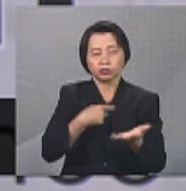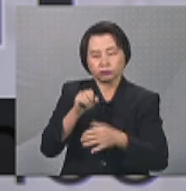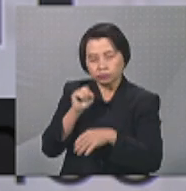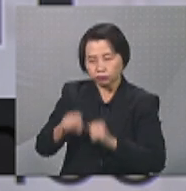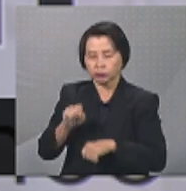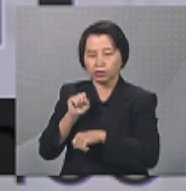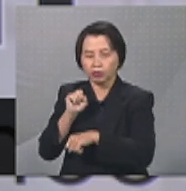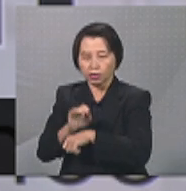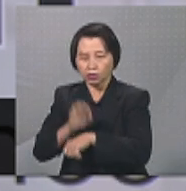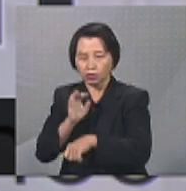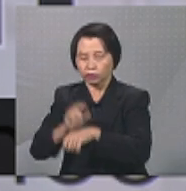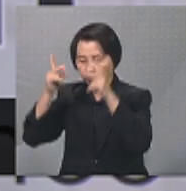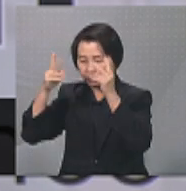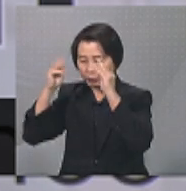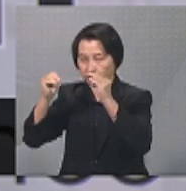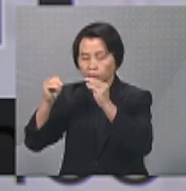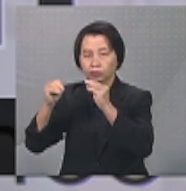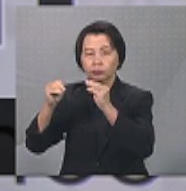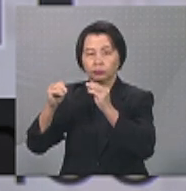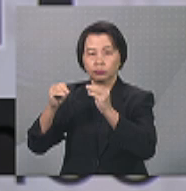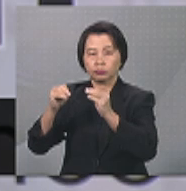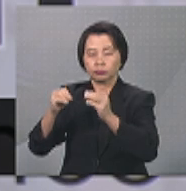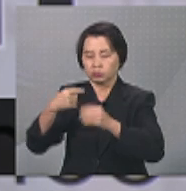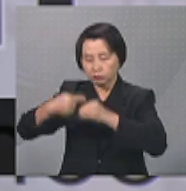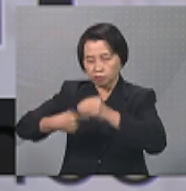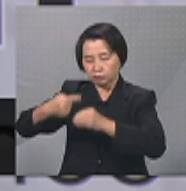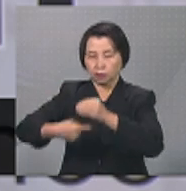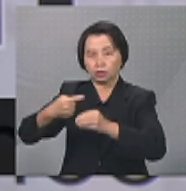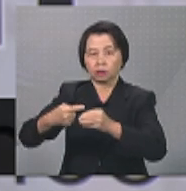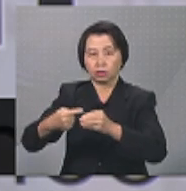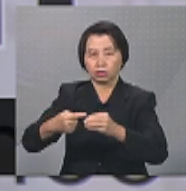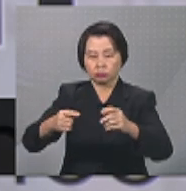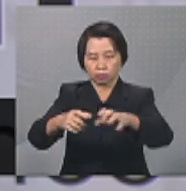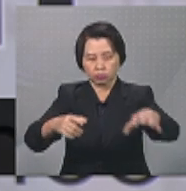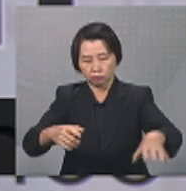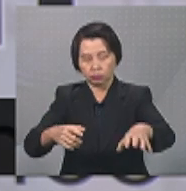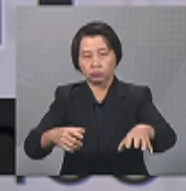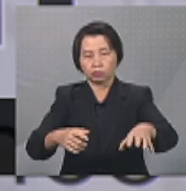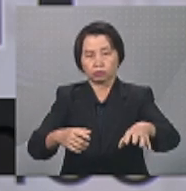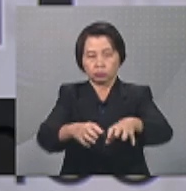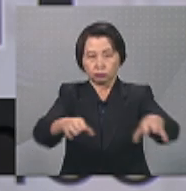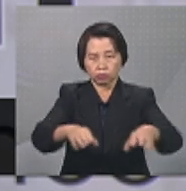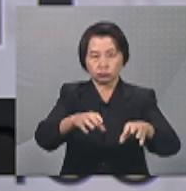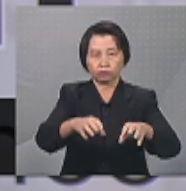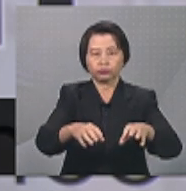advise the Prime Minister accordingly with regards to the local movement order, movement control.